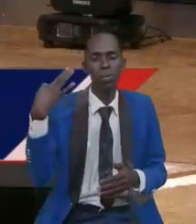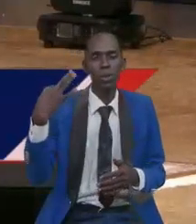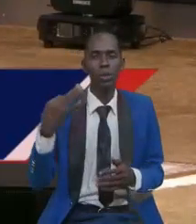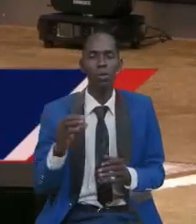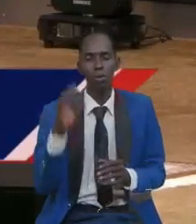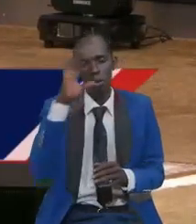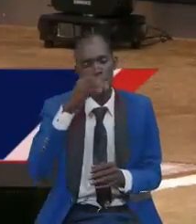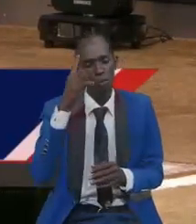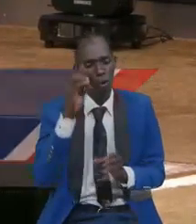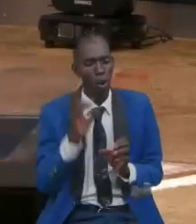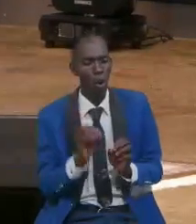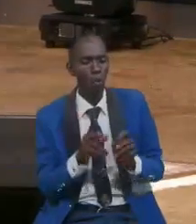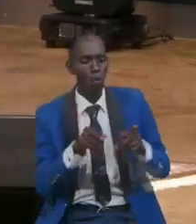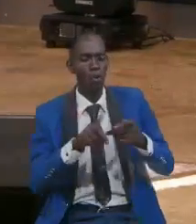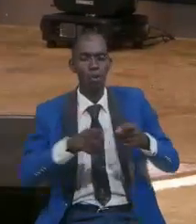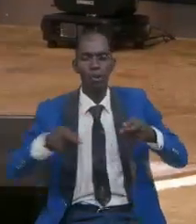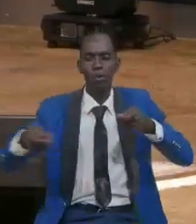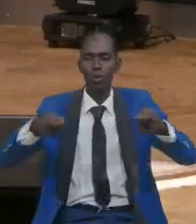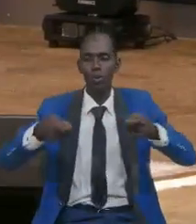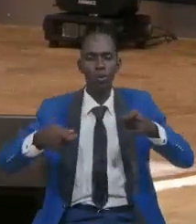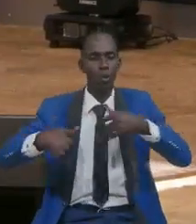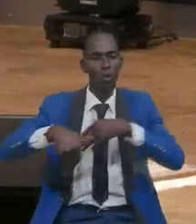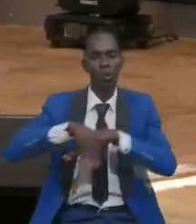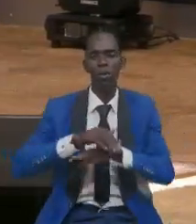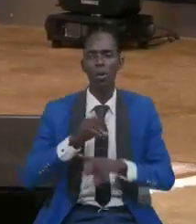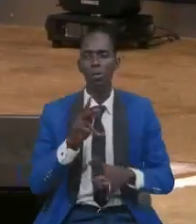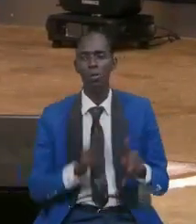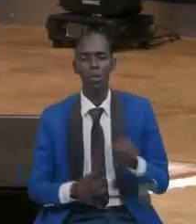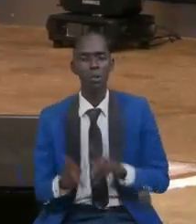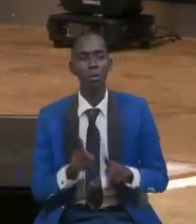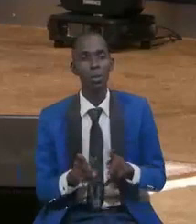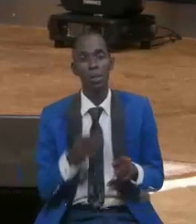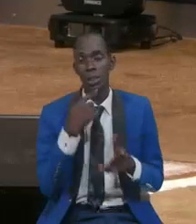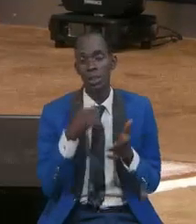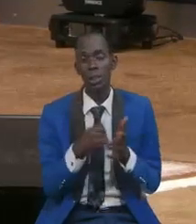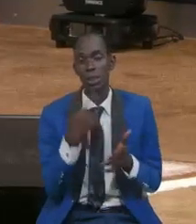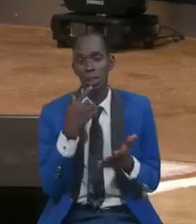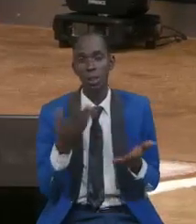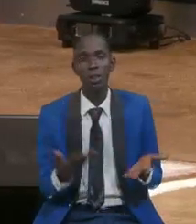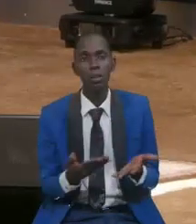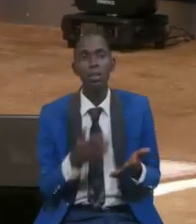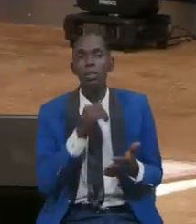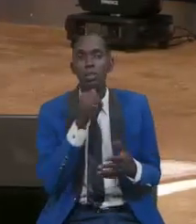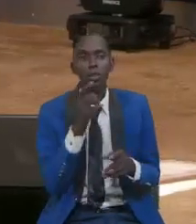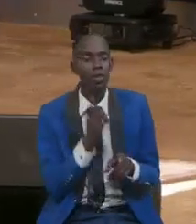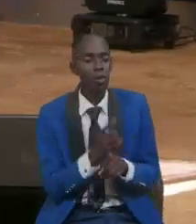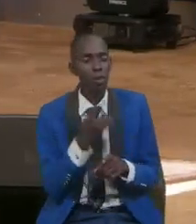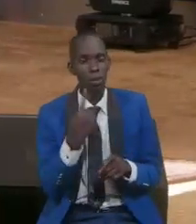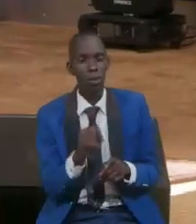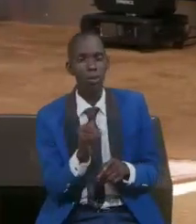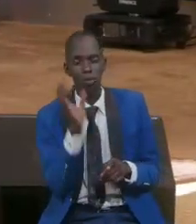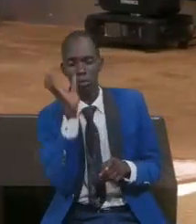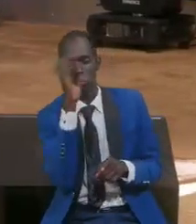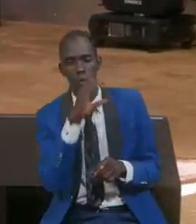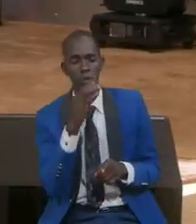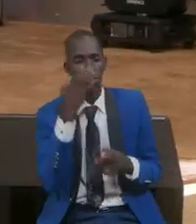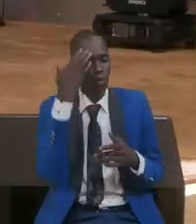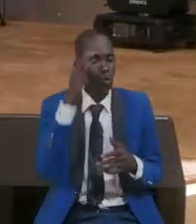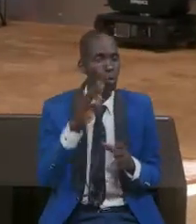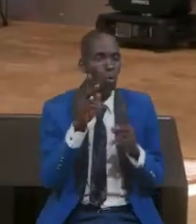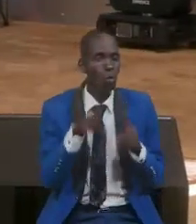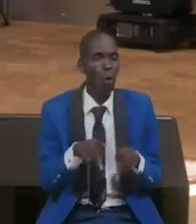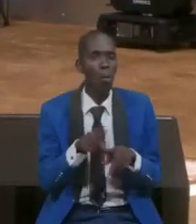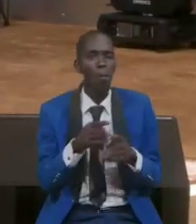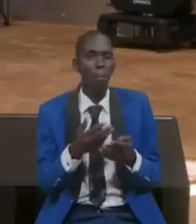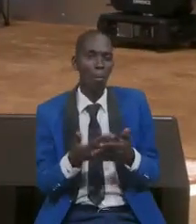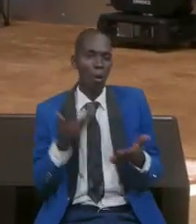to control and rule over people, domineering. It says, not a novice, lest being lifted